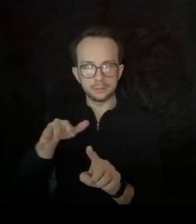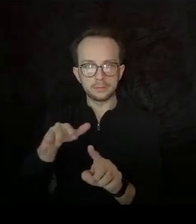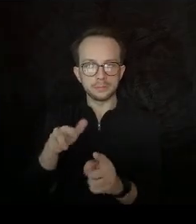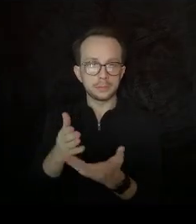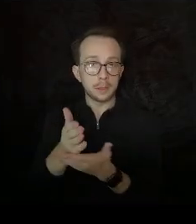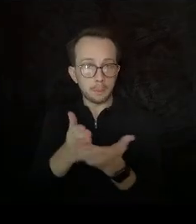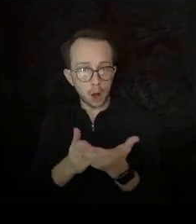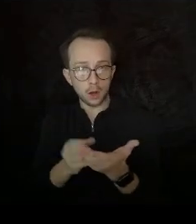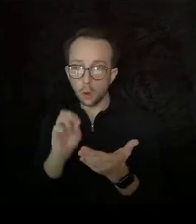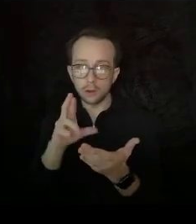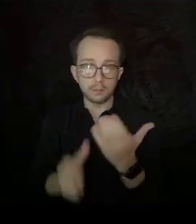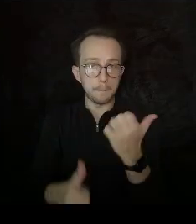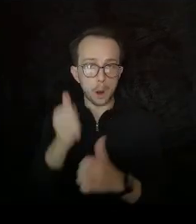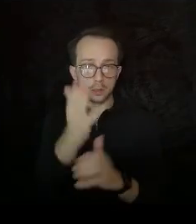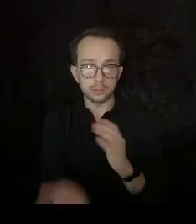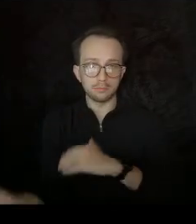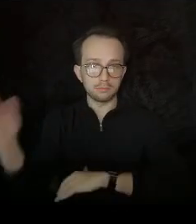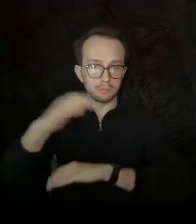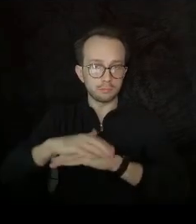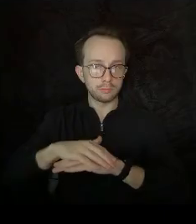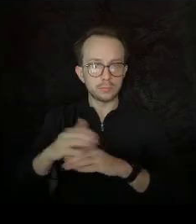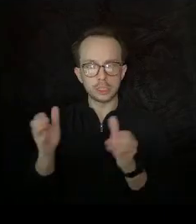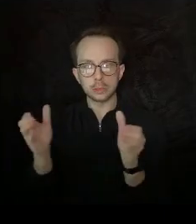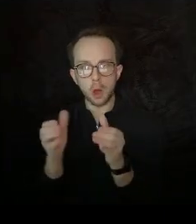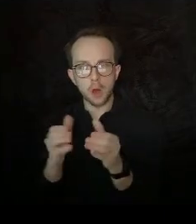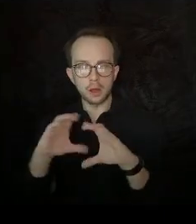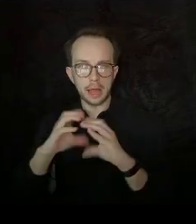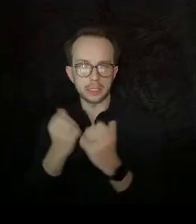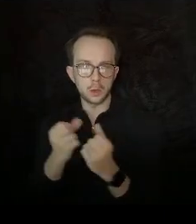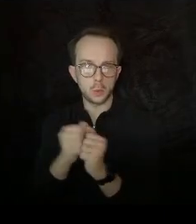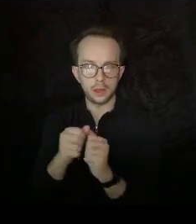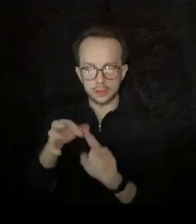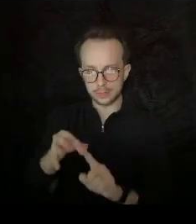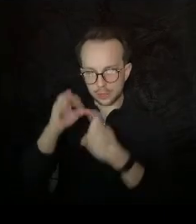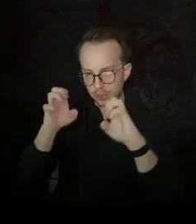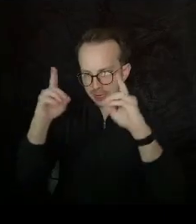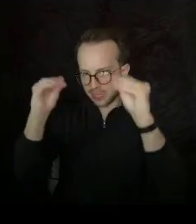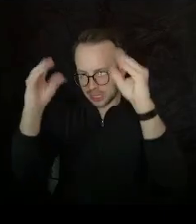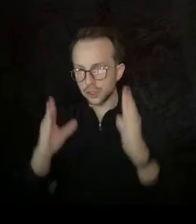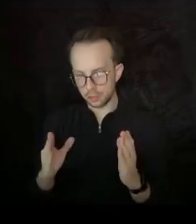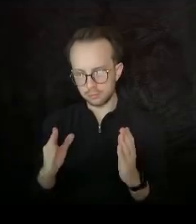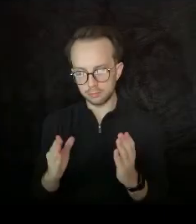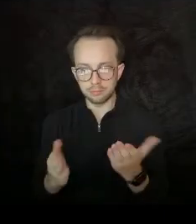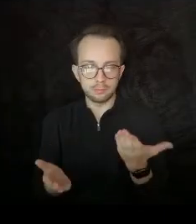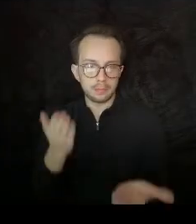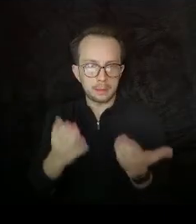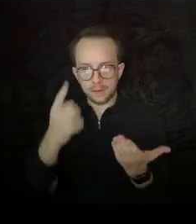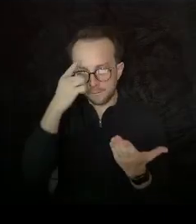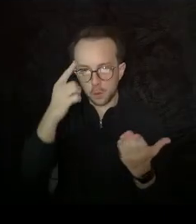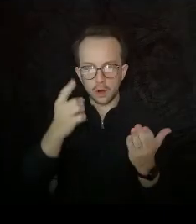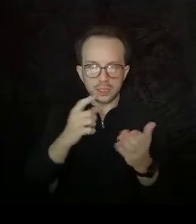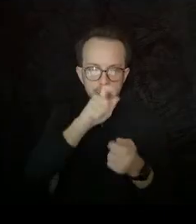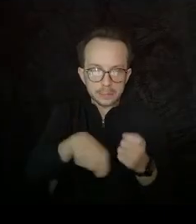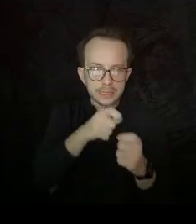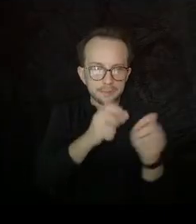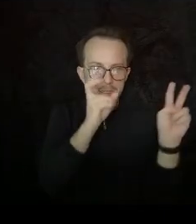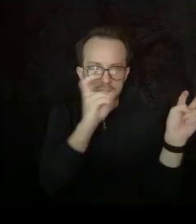day in smaller classes with a special education teacher. This might be for subjects where they need more